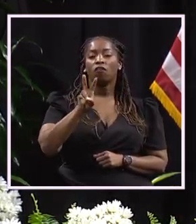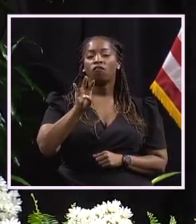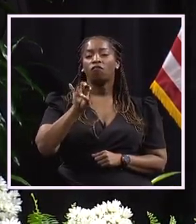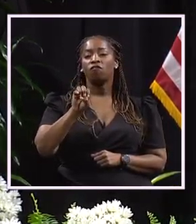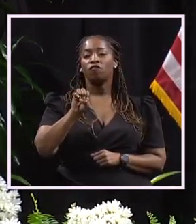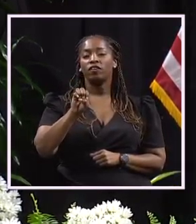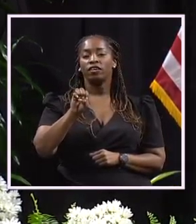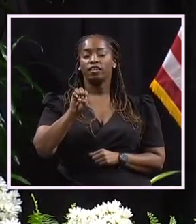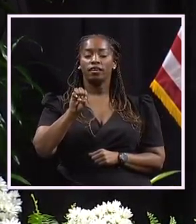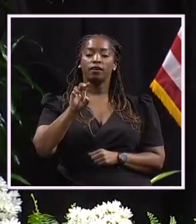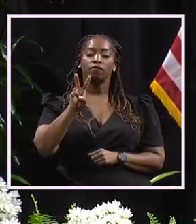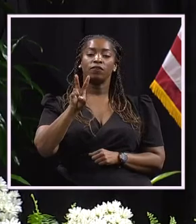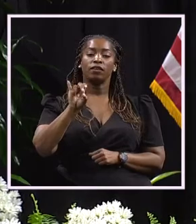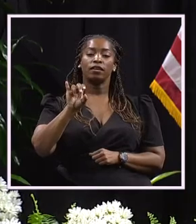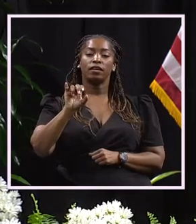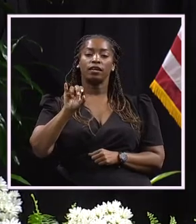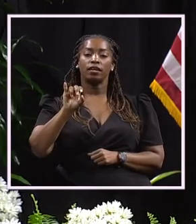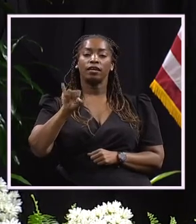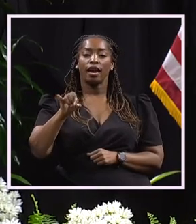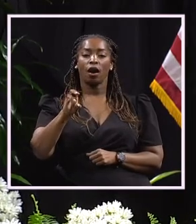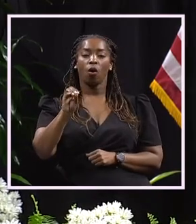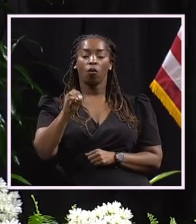Mariela Freire.